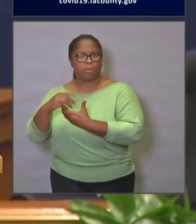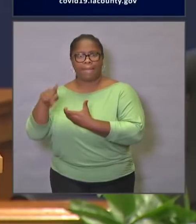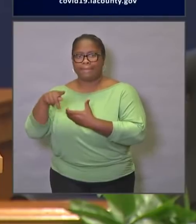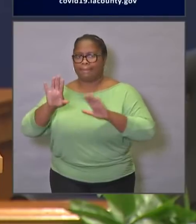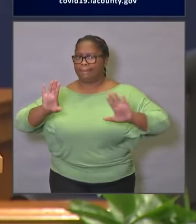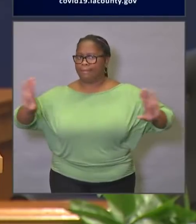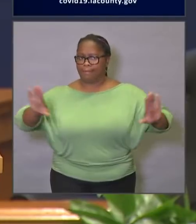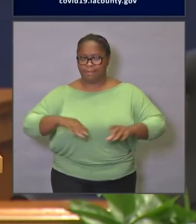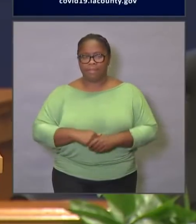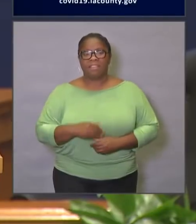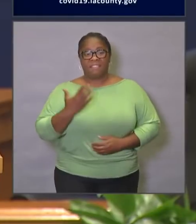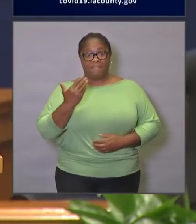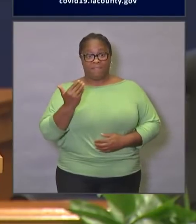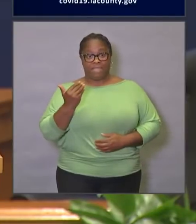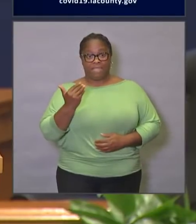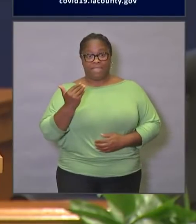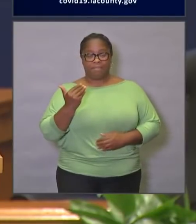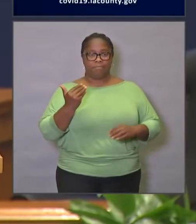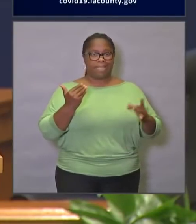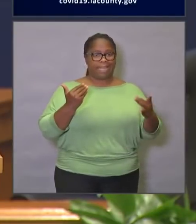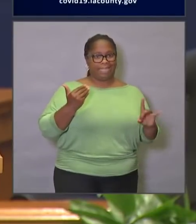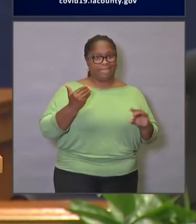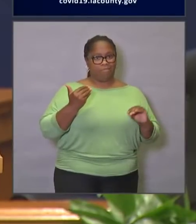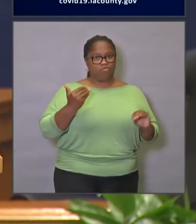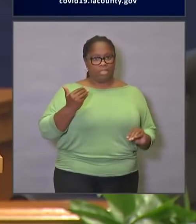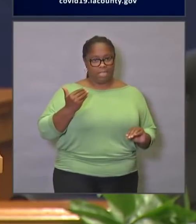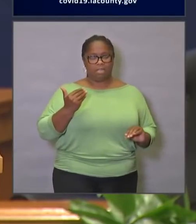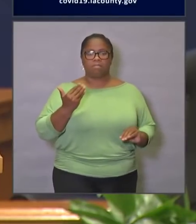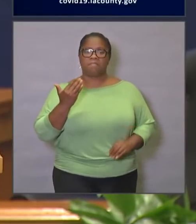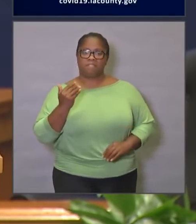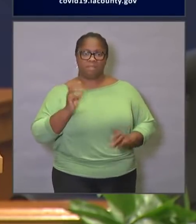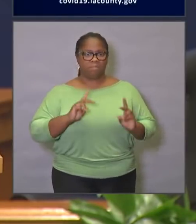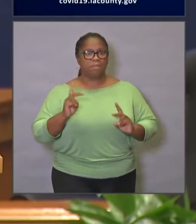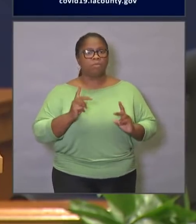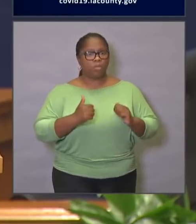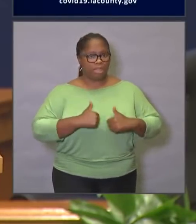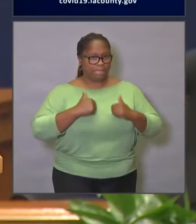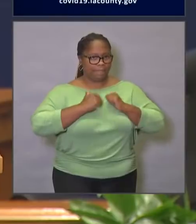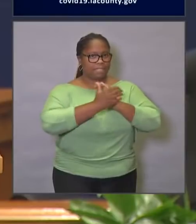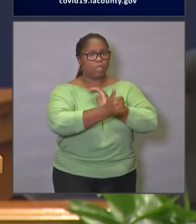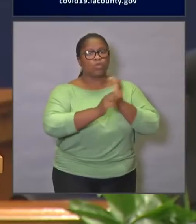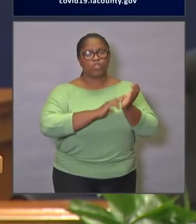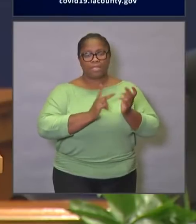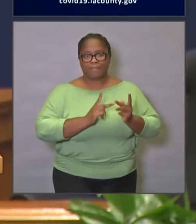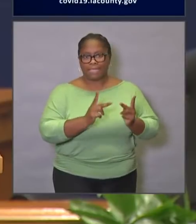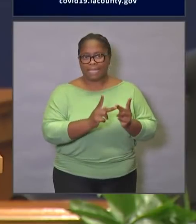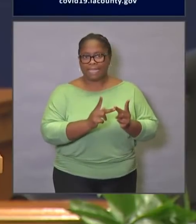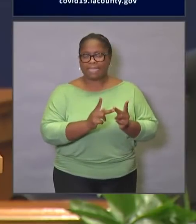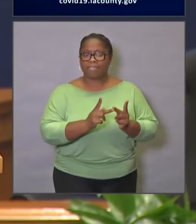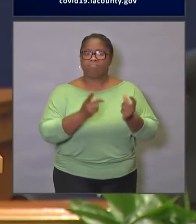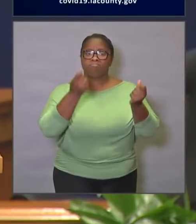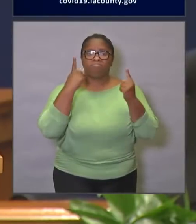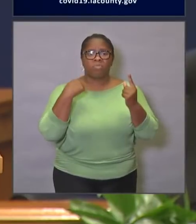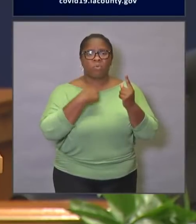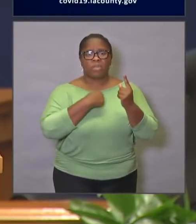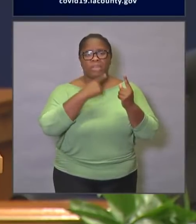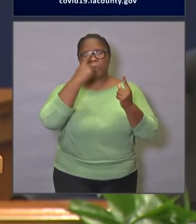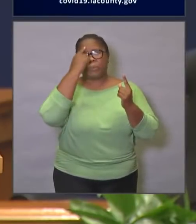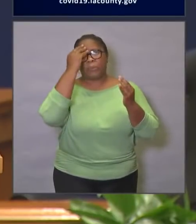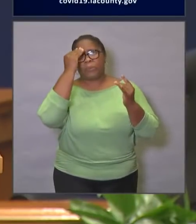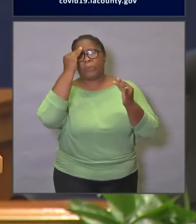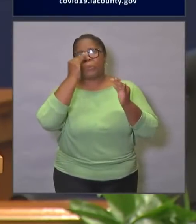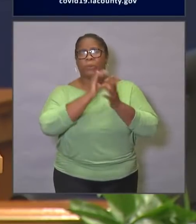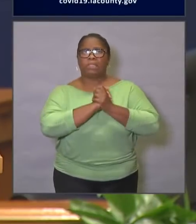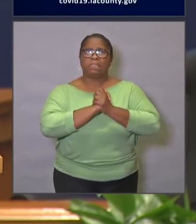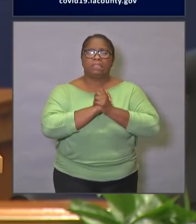about 18%, were people who resided in our skilled nursing facilities. And please know that we're thinking of every single family